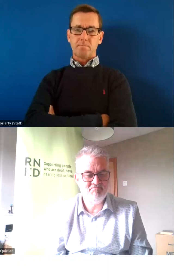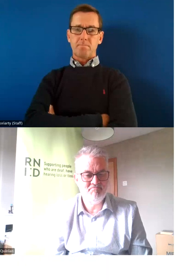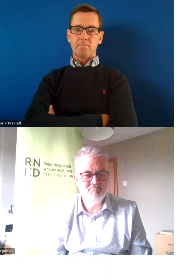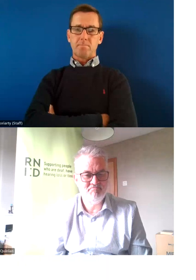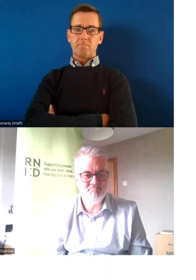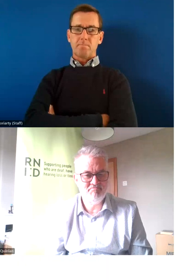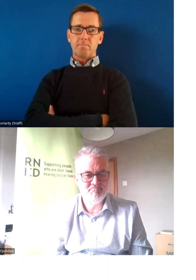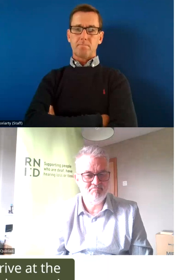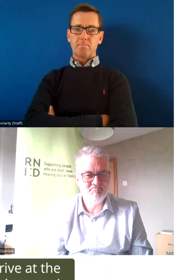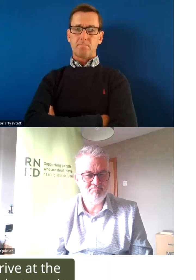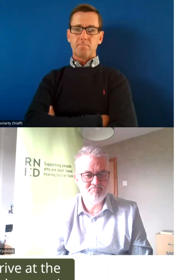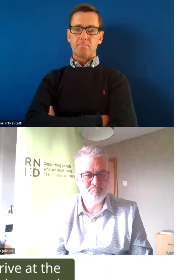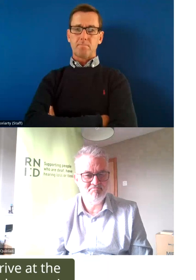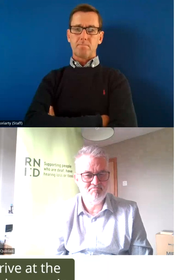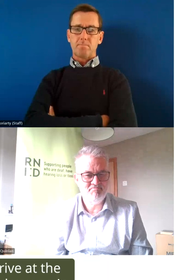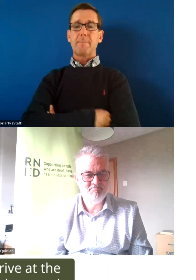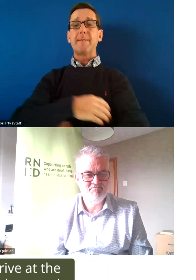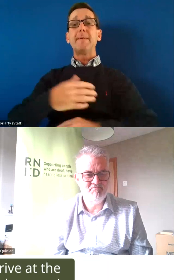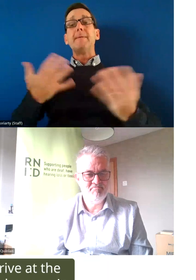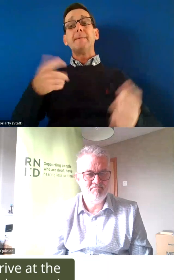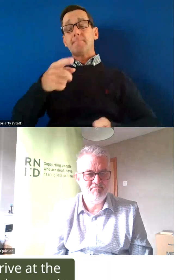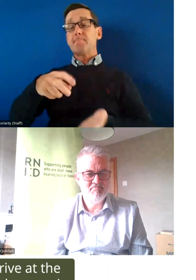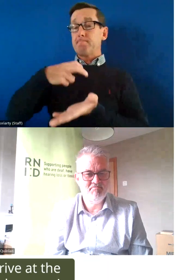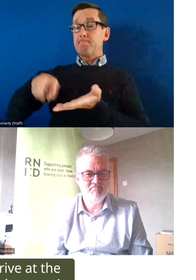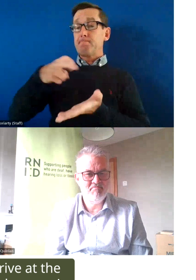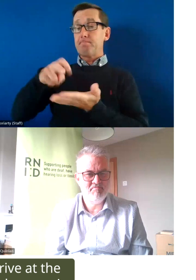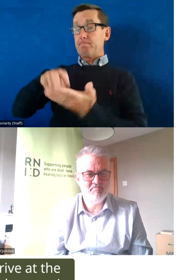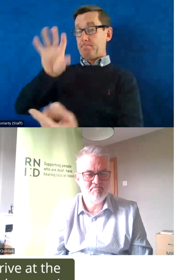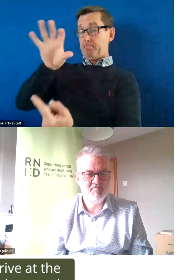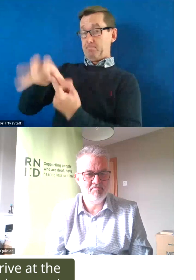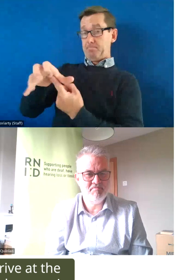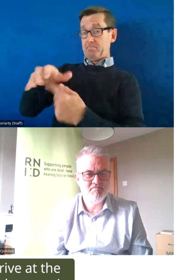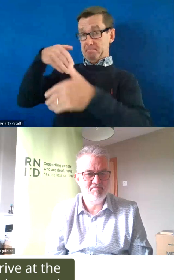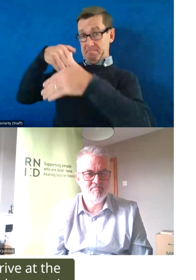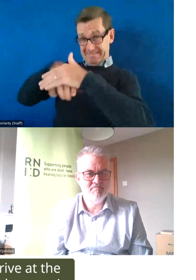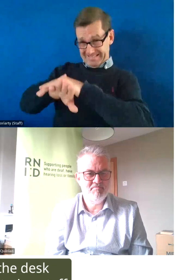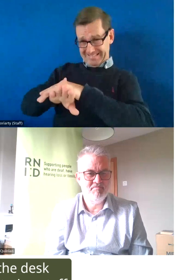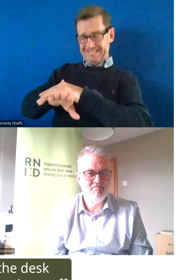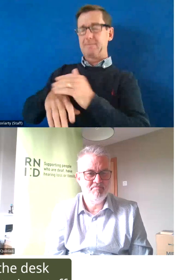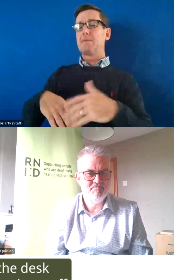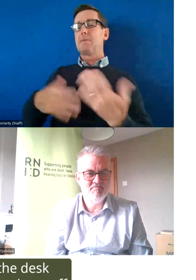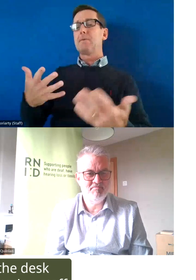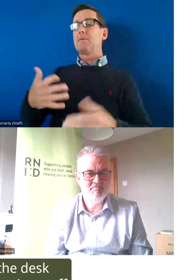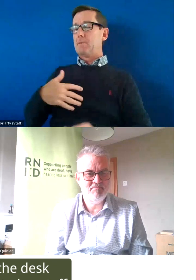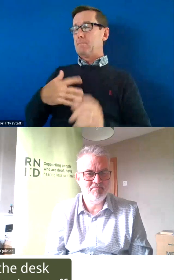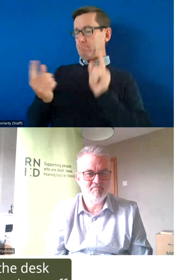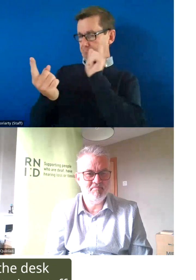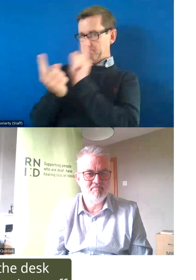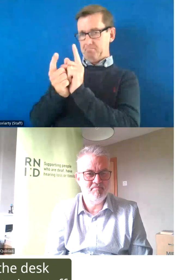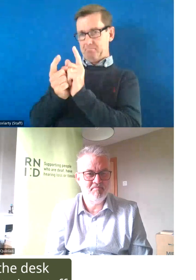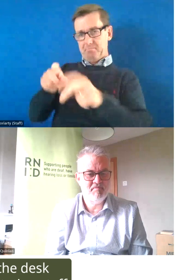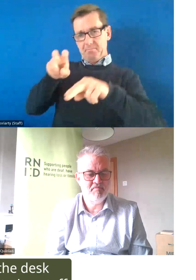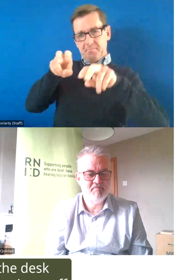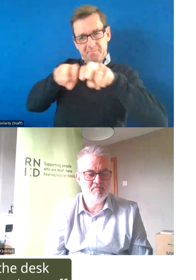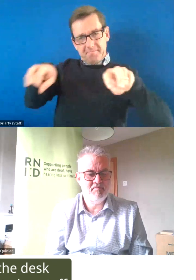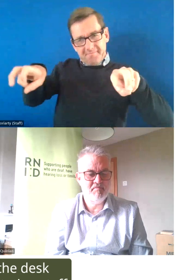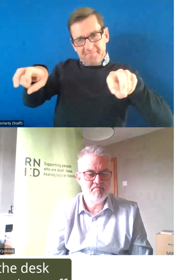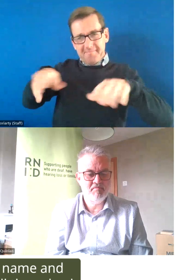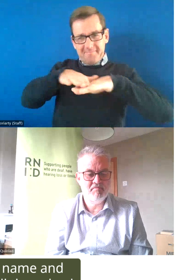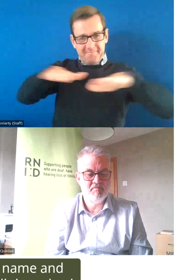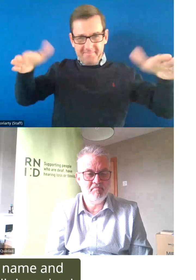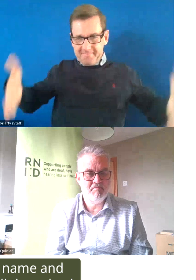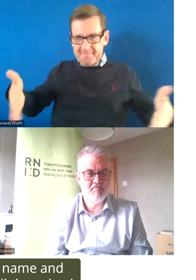person? So when you arrive at the polling station and you go in, you'll go up to the desk and the polling